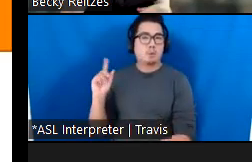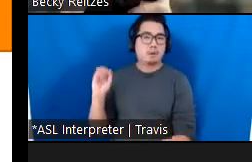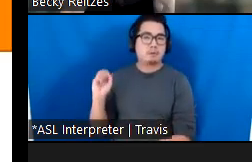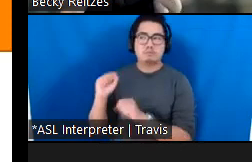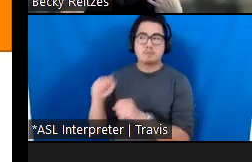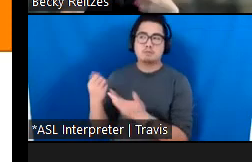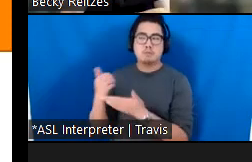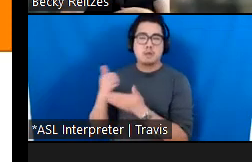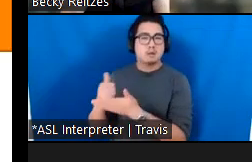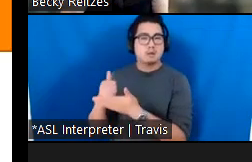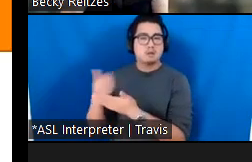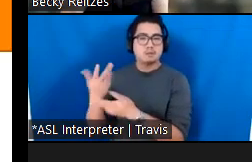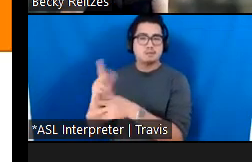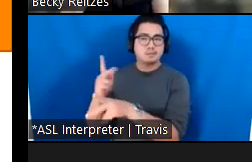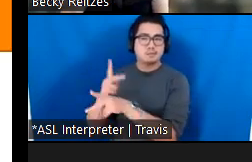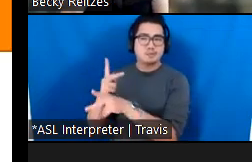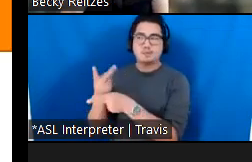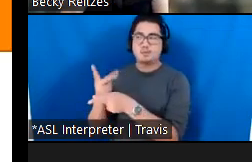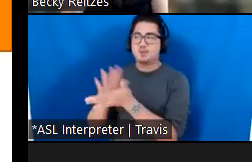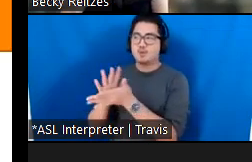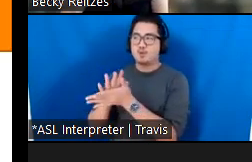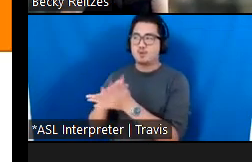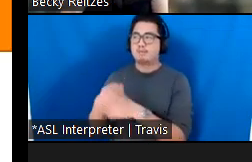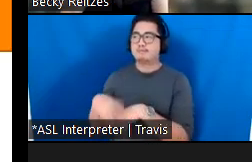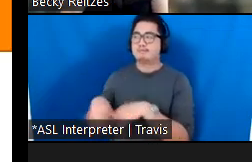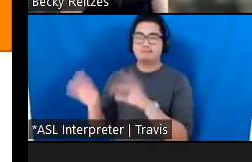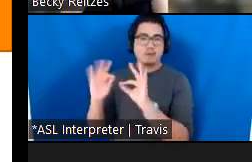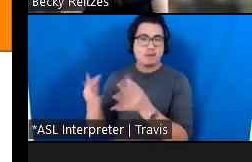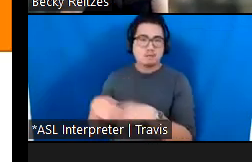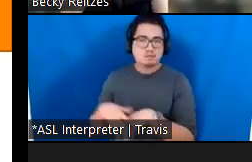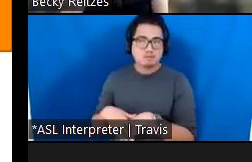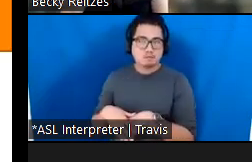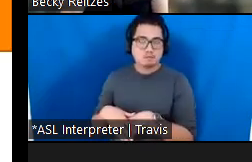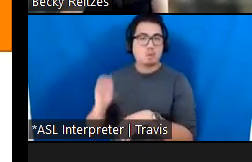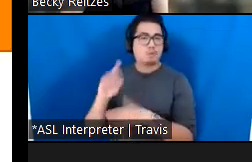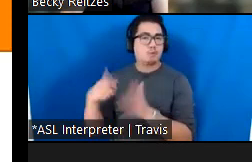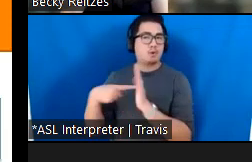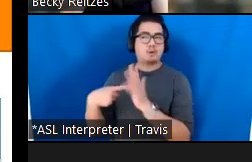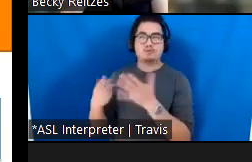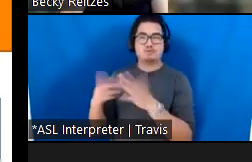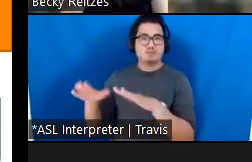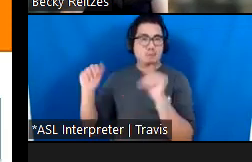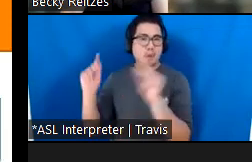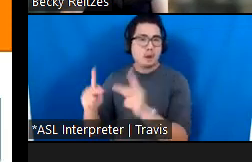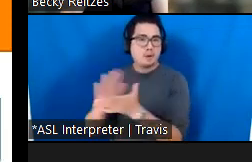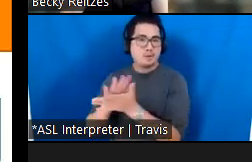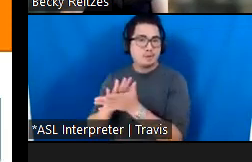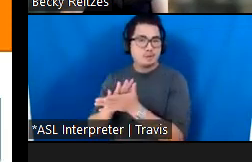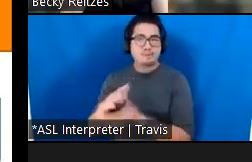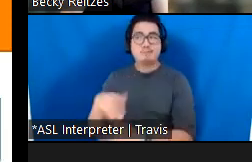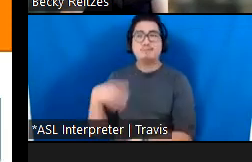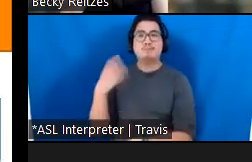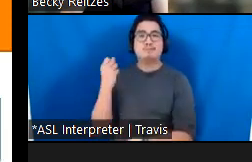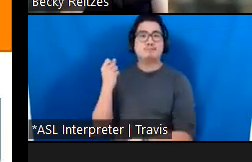families in going back to school. And so we have the toolkit